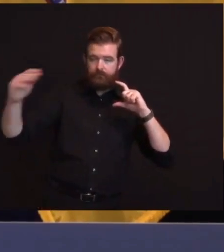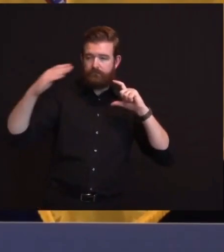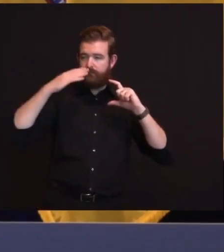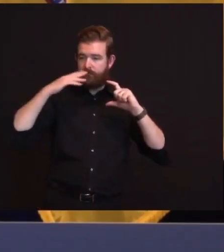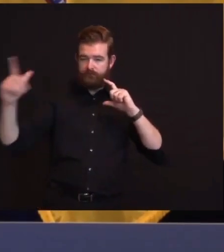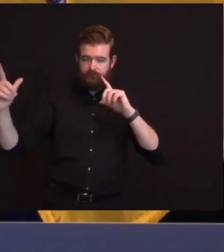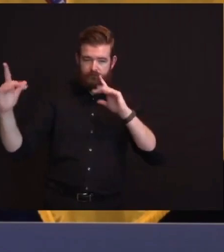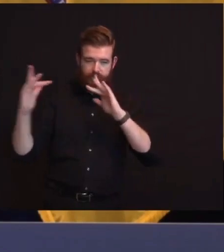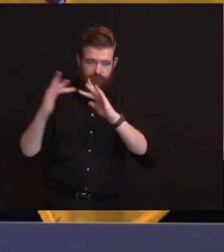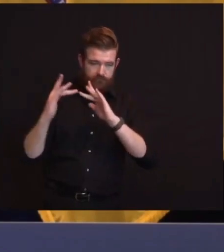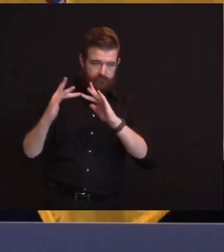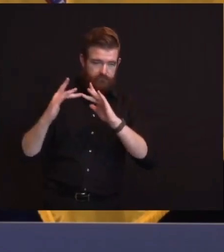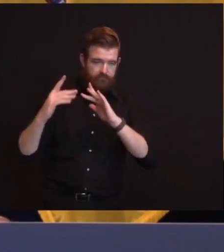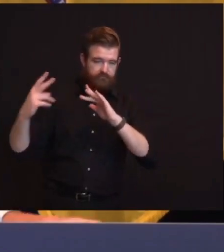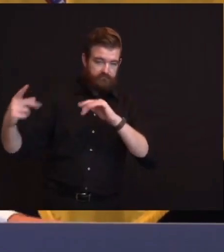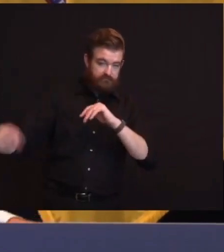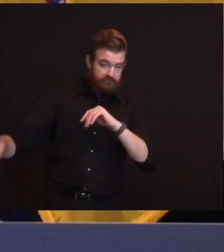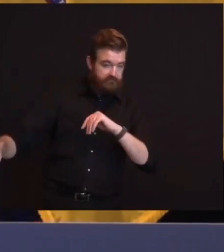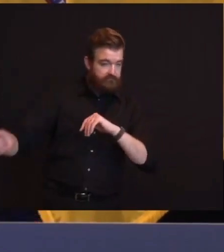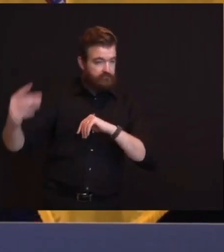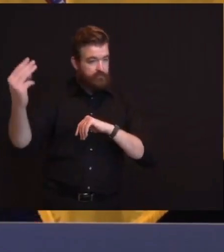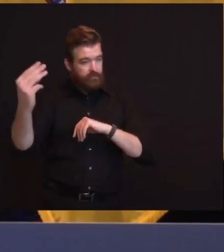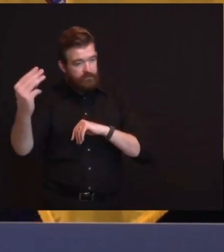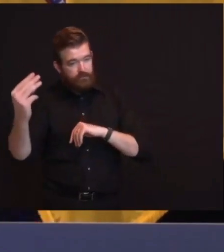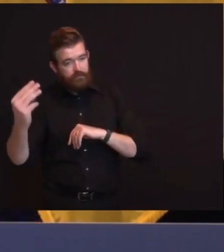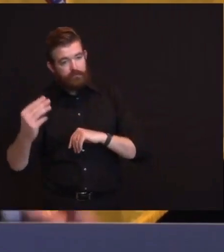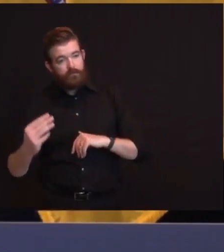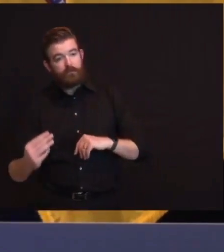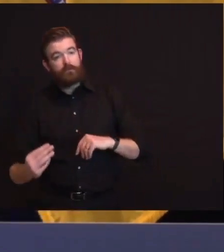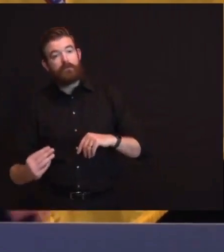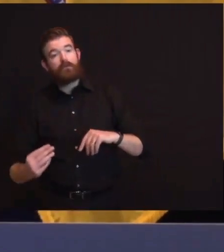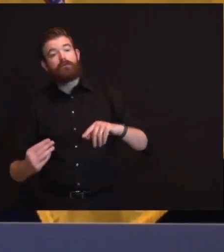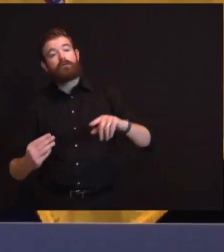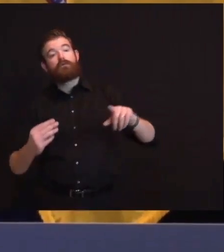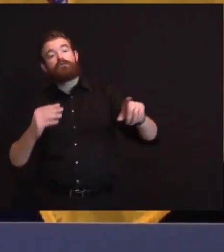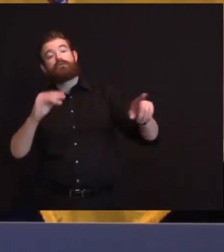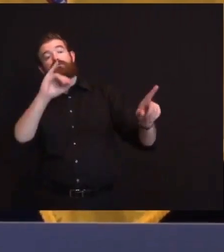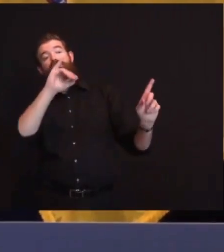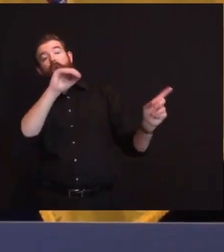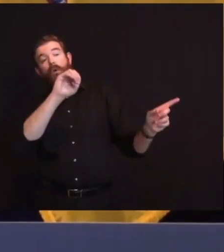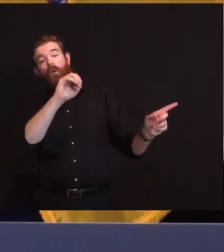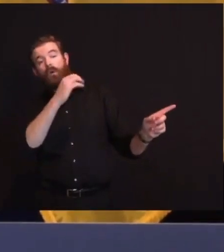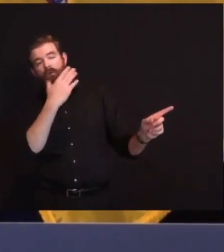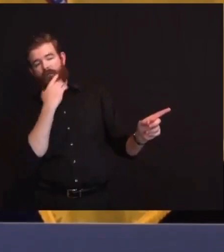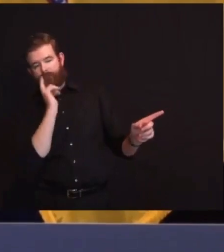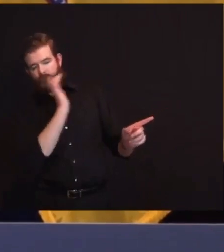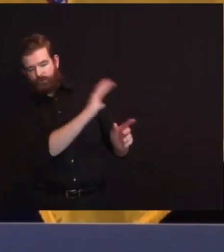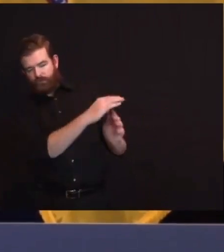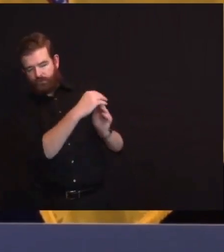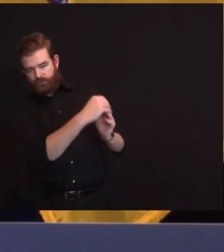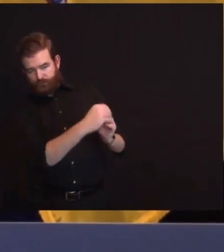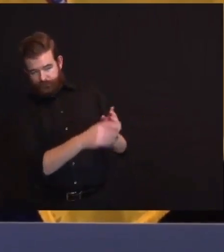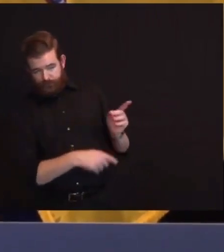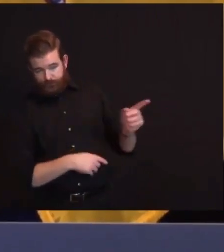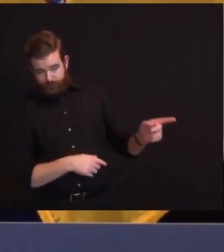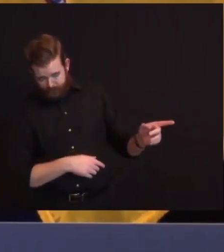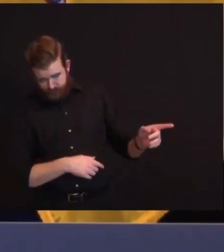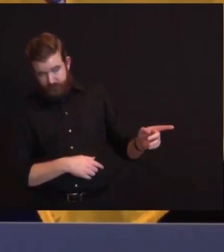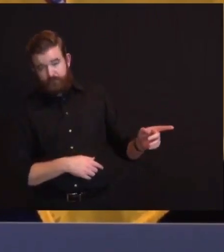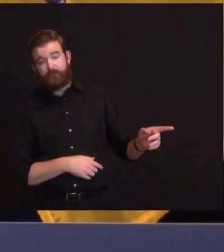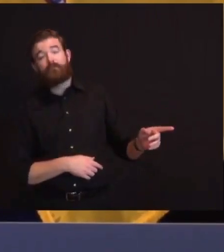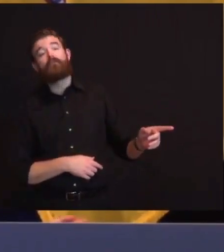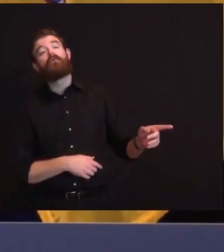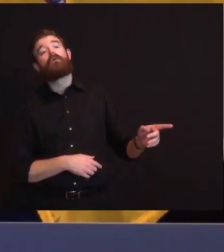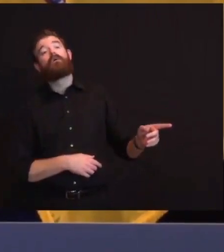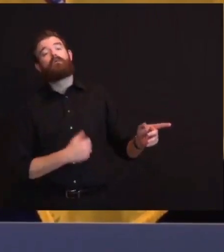not before, on Monday. Joe, thank you for your leadership. You've had loss during this period, so you continue to be in our